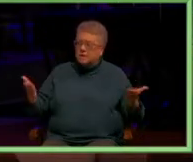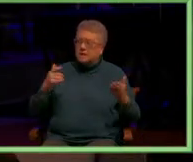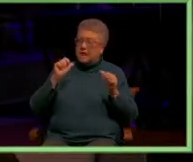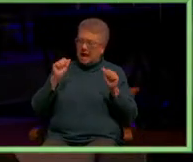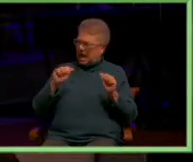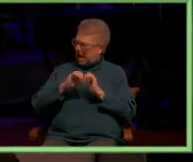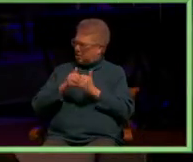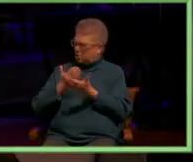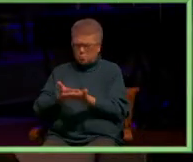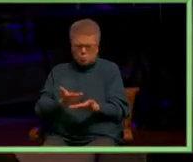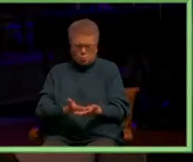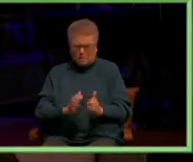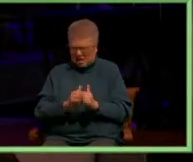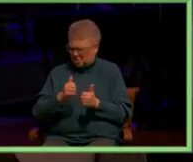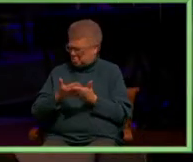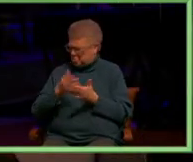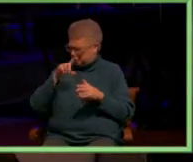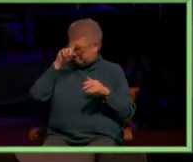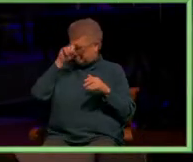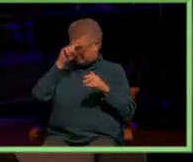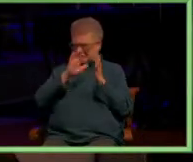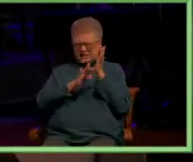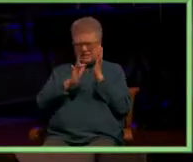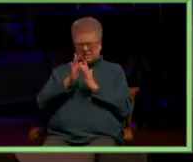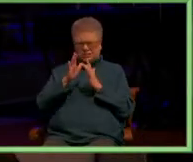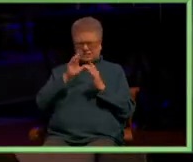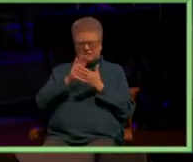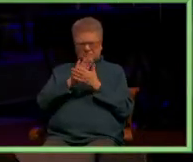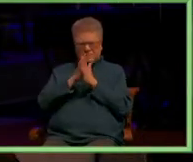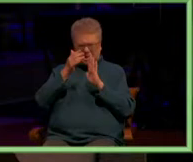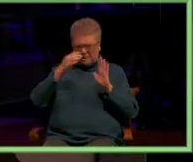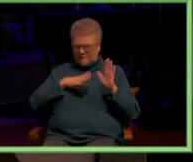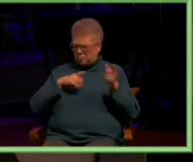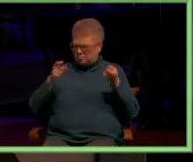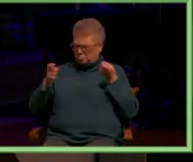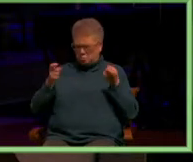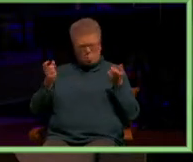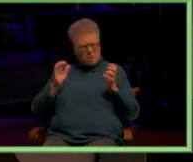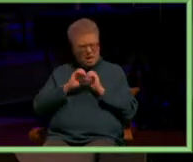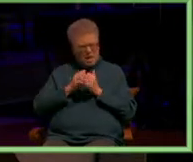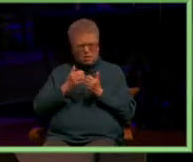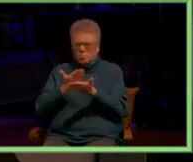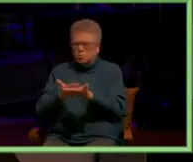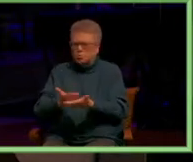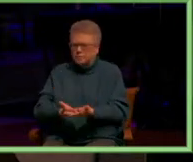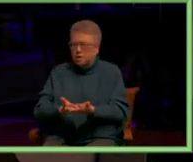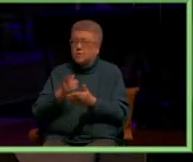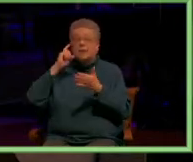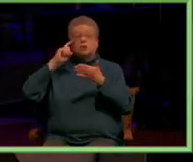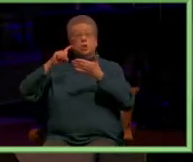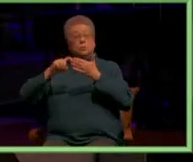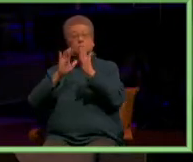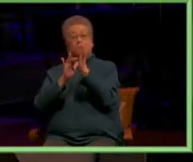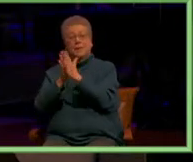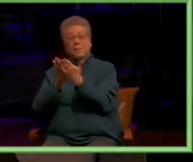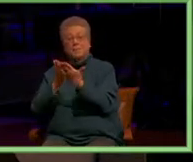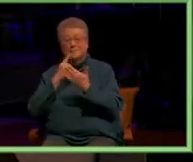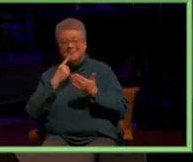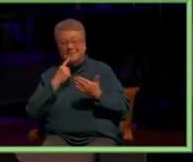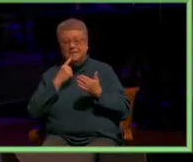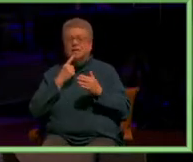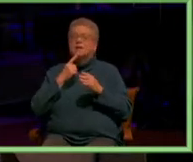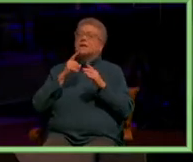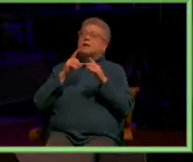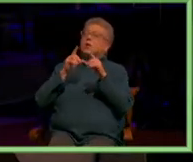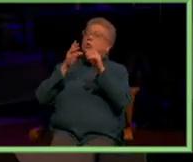Well, look at verse 16. Can you prove this about Jesus? Well, notice what the writer says. For by him